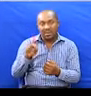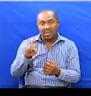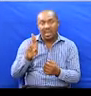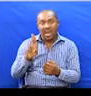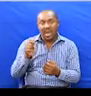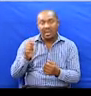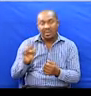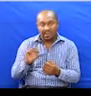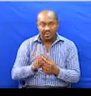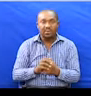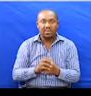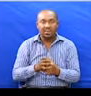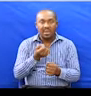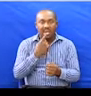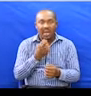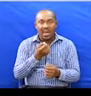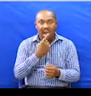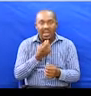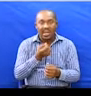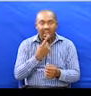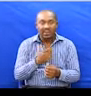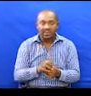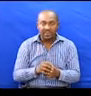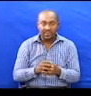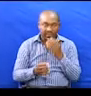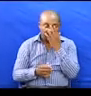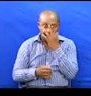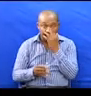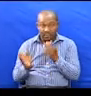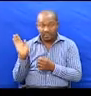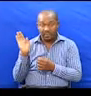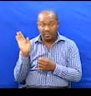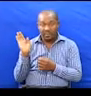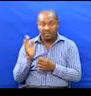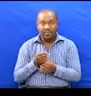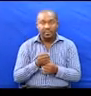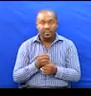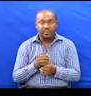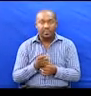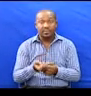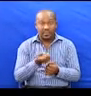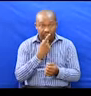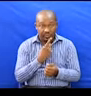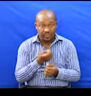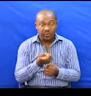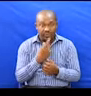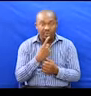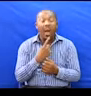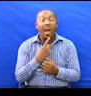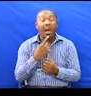when you're talking about the groundnut, these are our lovely groundnut. So when you eat groundnut, you're going to get what?